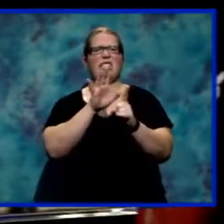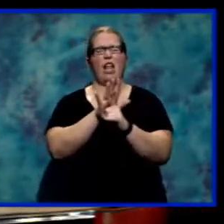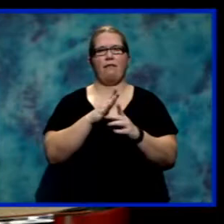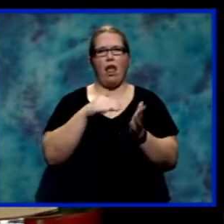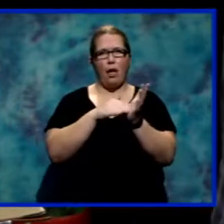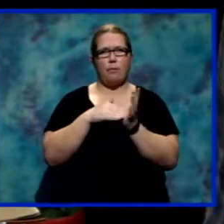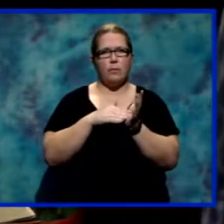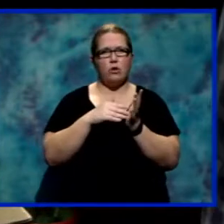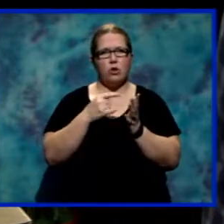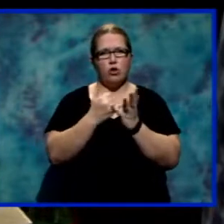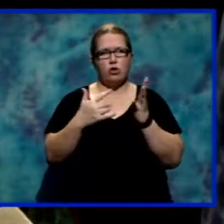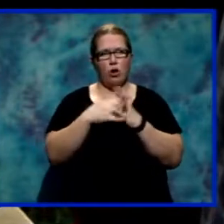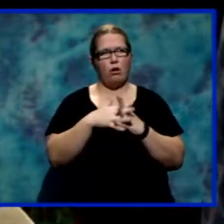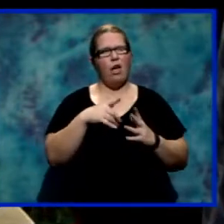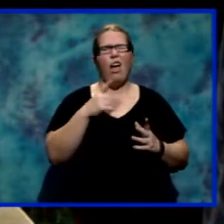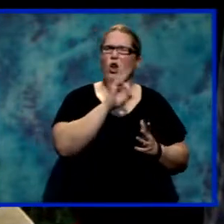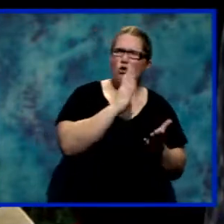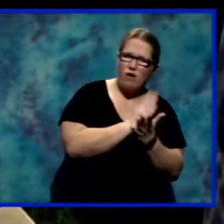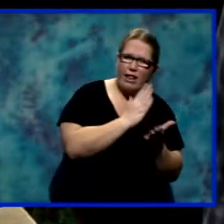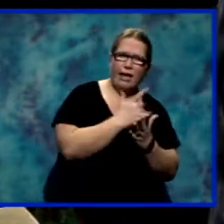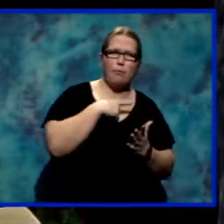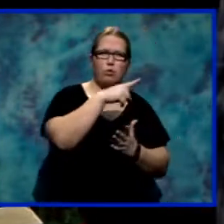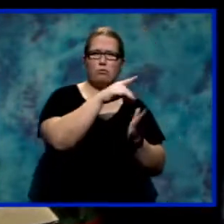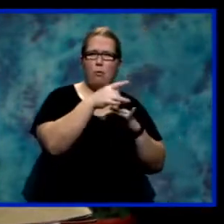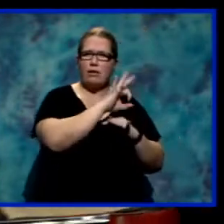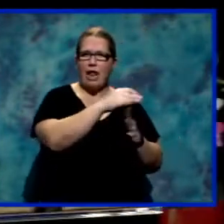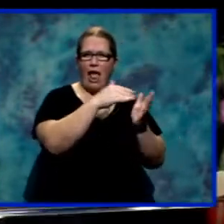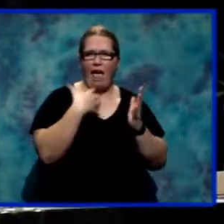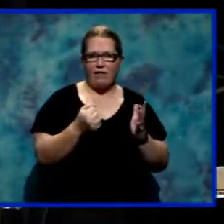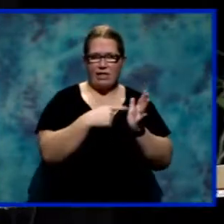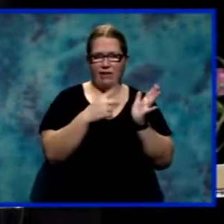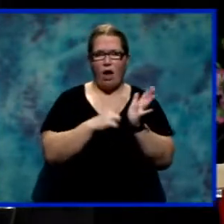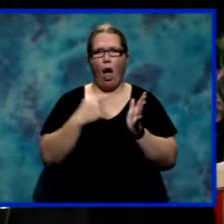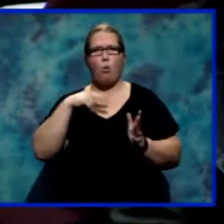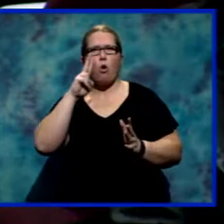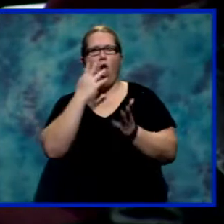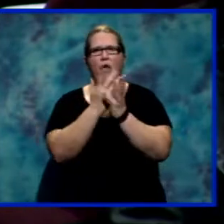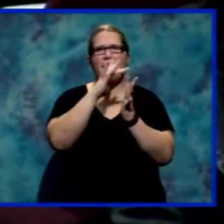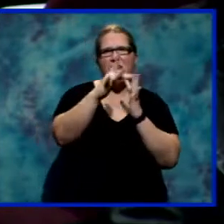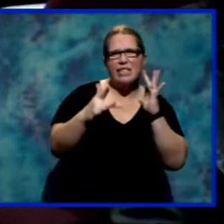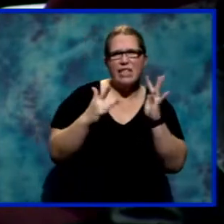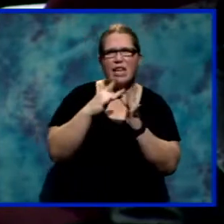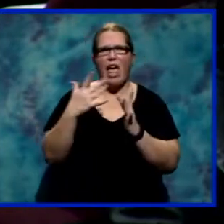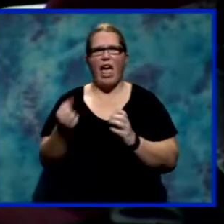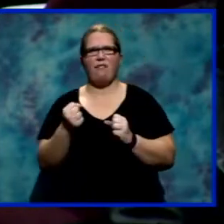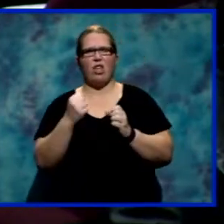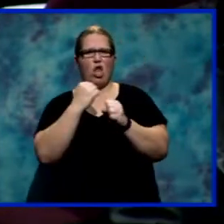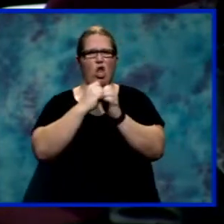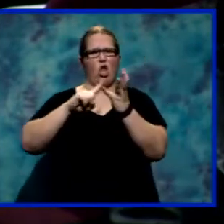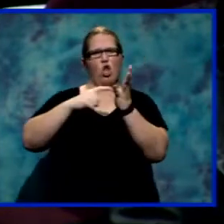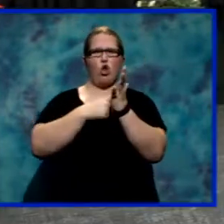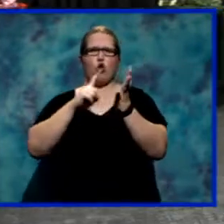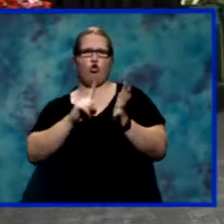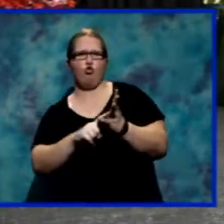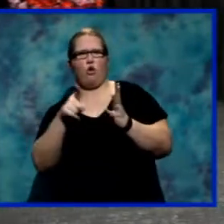because Lizka doesn't let me have a television, but I'm watching all these things on the internet where you get these gurus and you get these